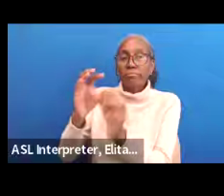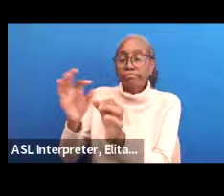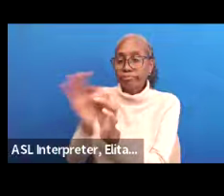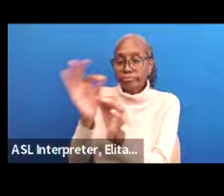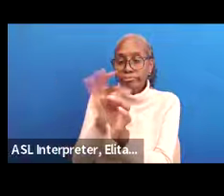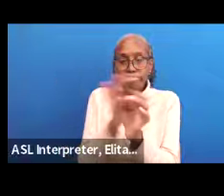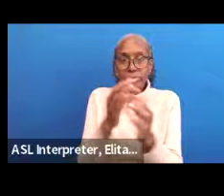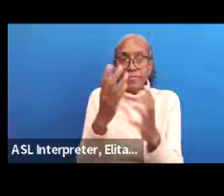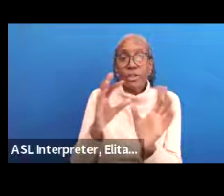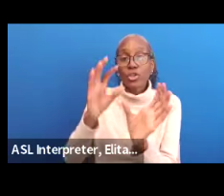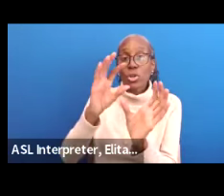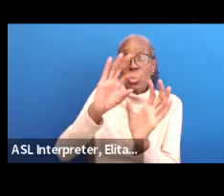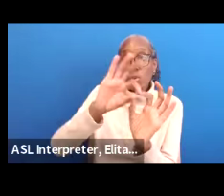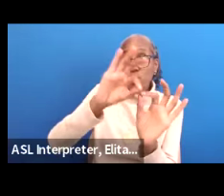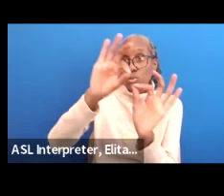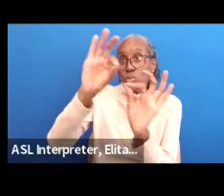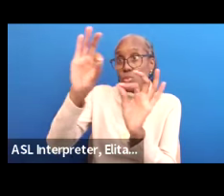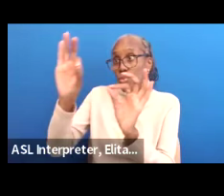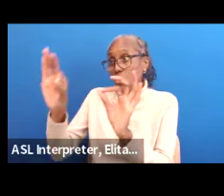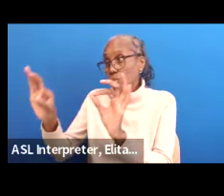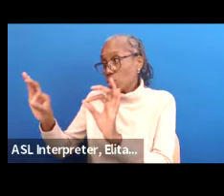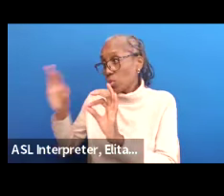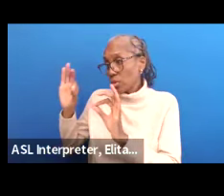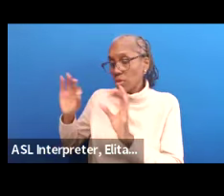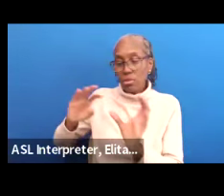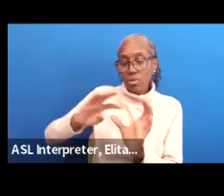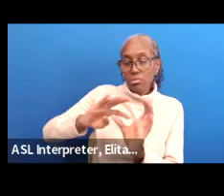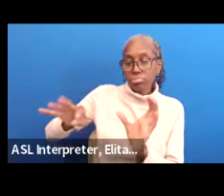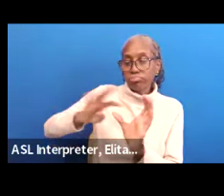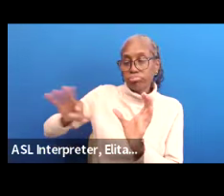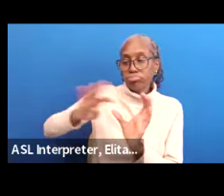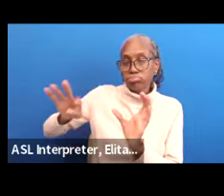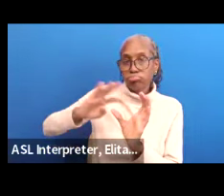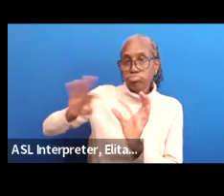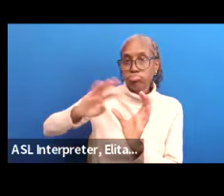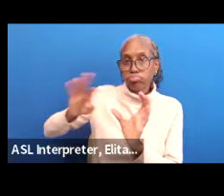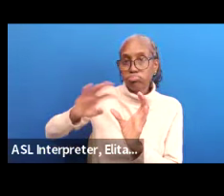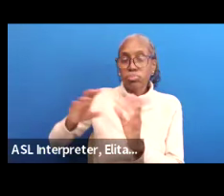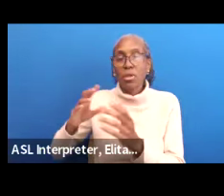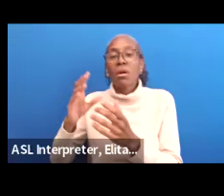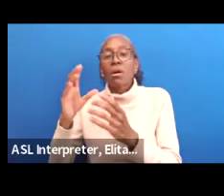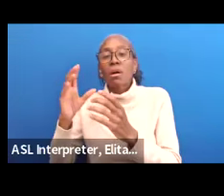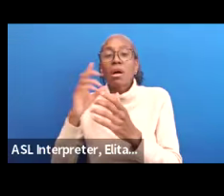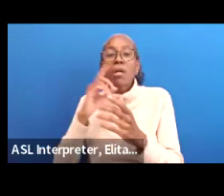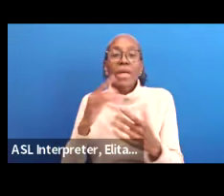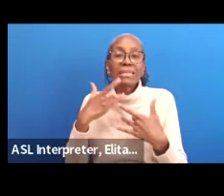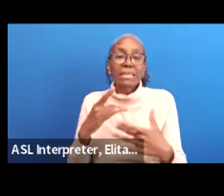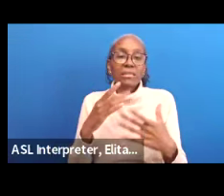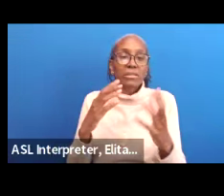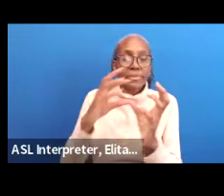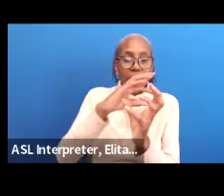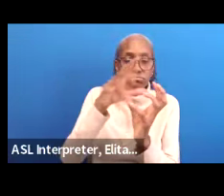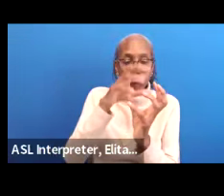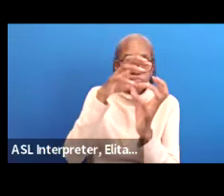and that tube will continue to drain the fluid that tends to collect in the